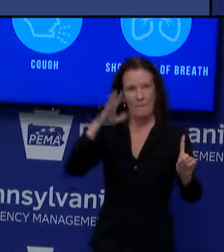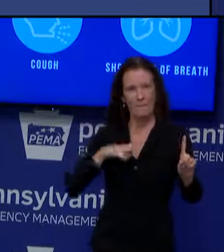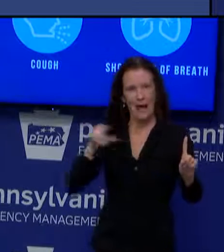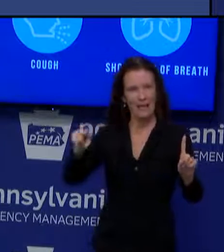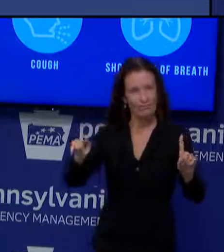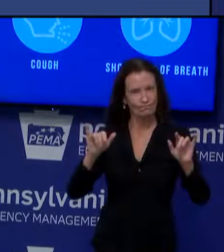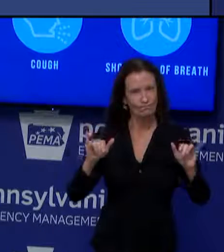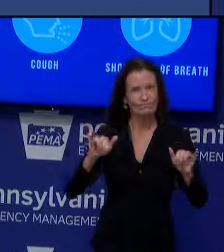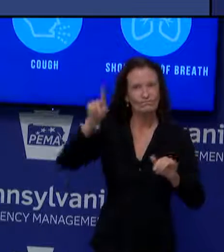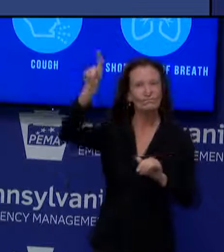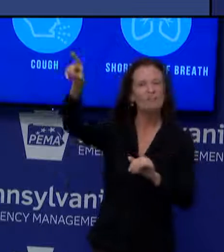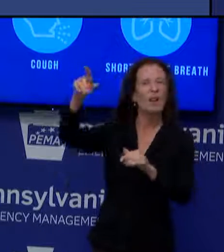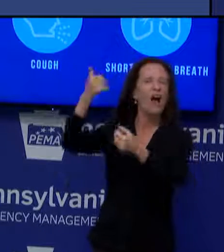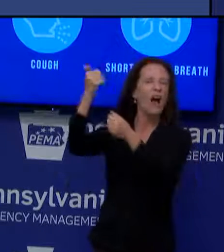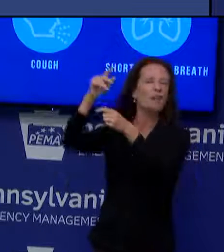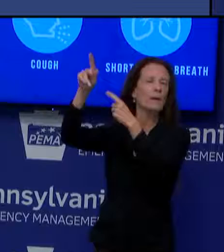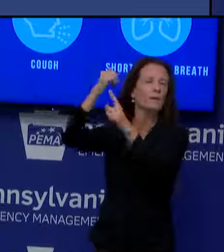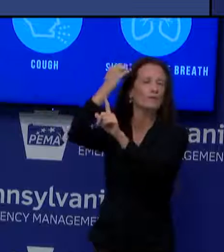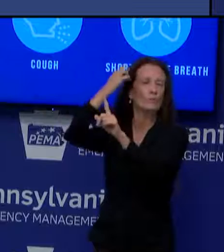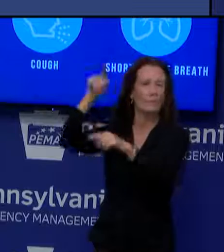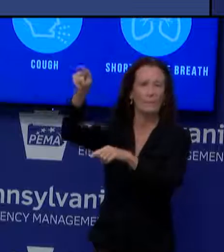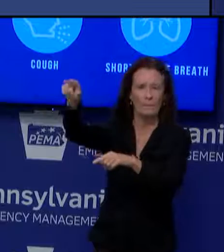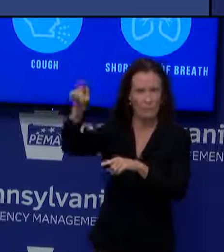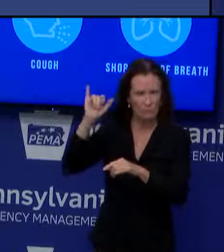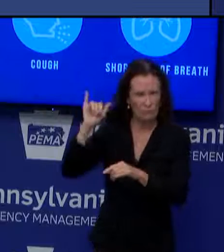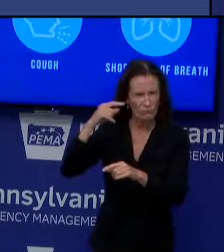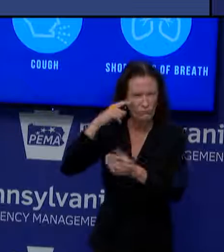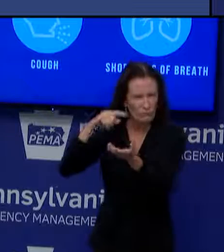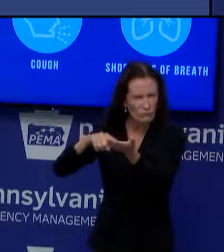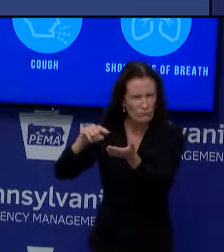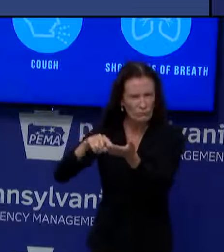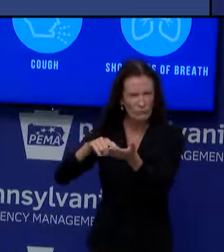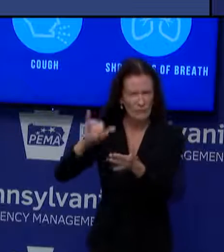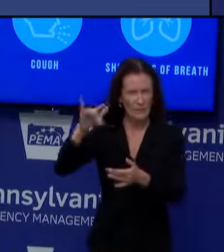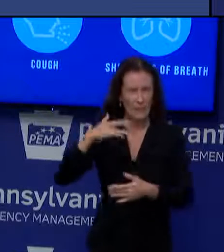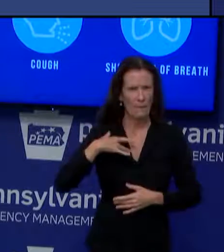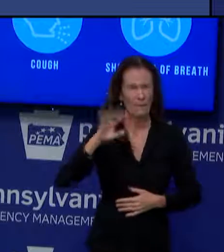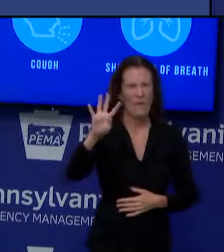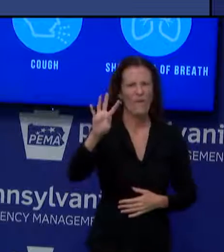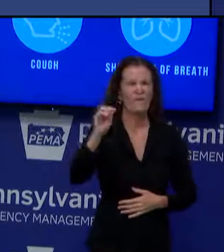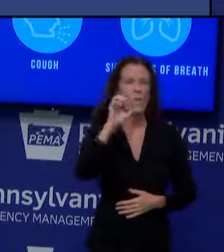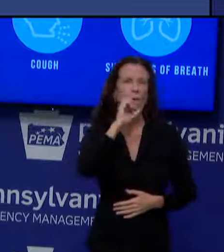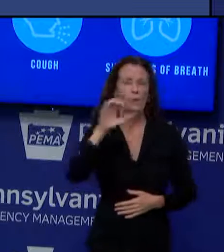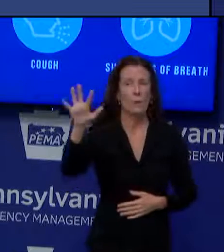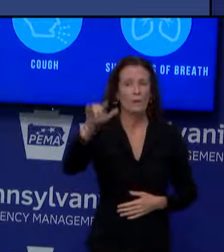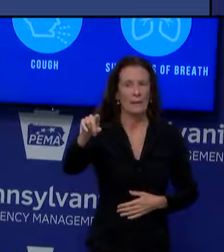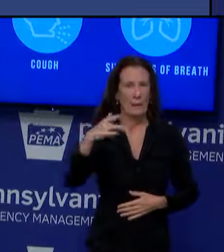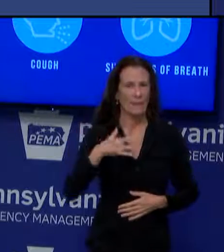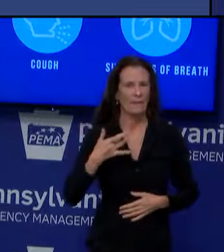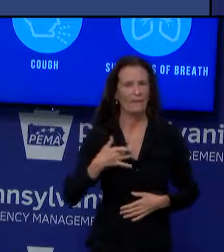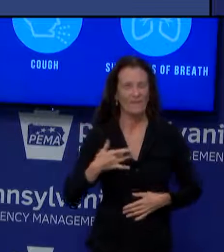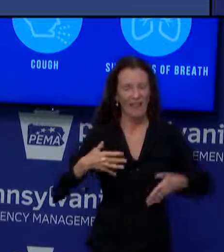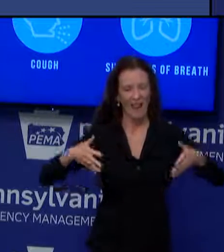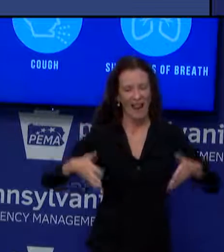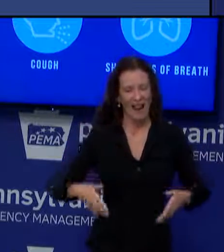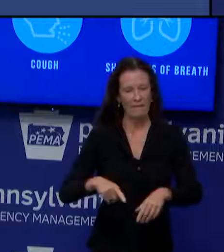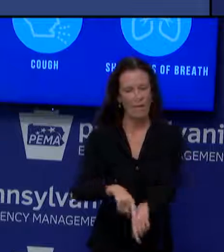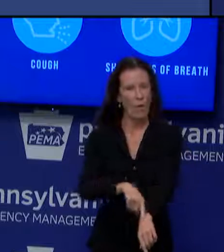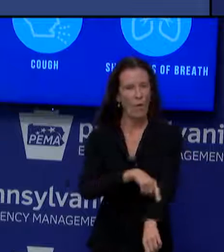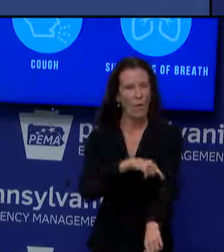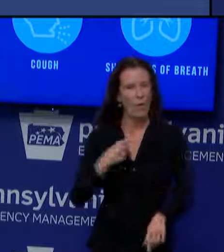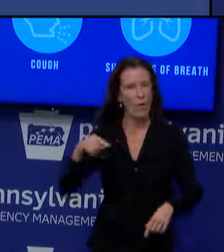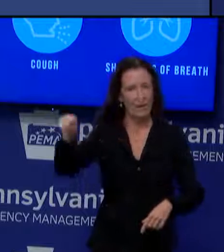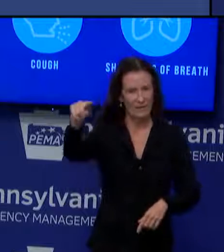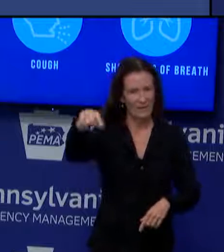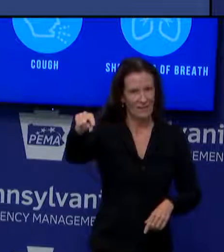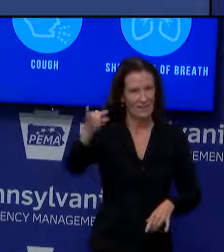of 40 years of age. And many of those long haulers are healthcare workers who maybe had a